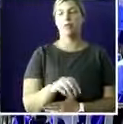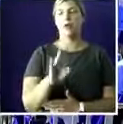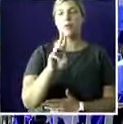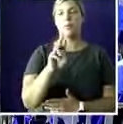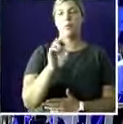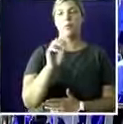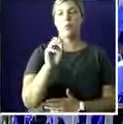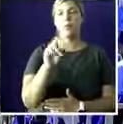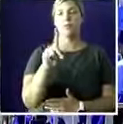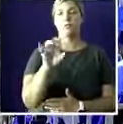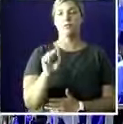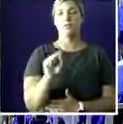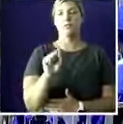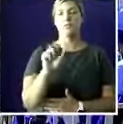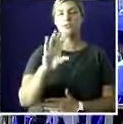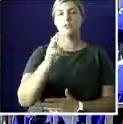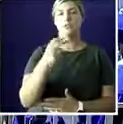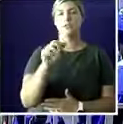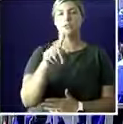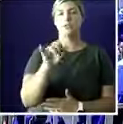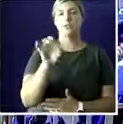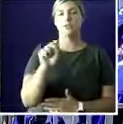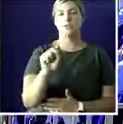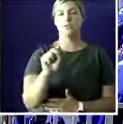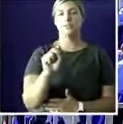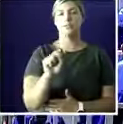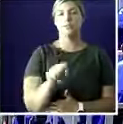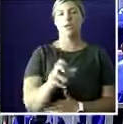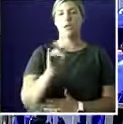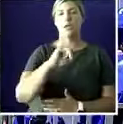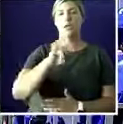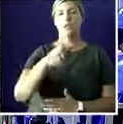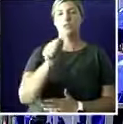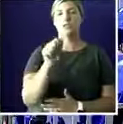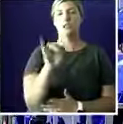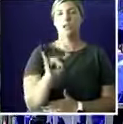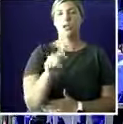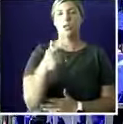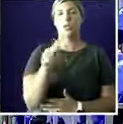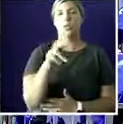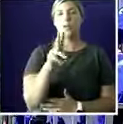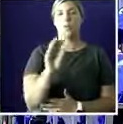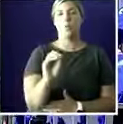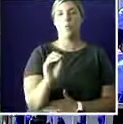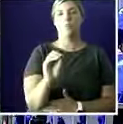Brooks Asher Childers. J. Michael Greco.